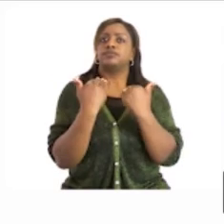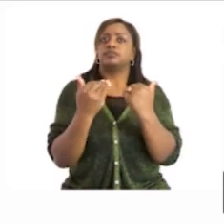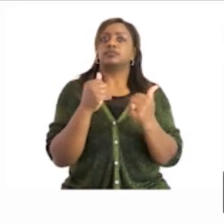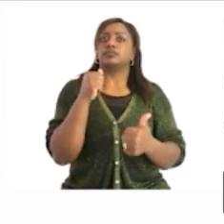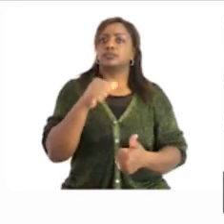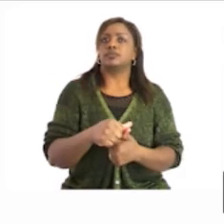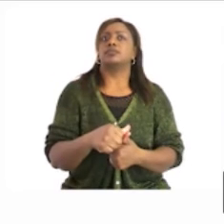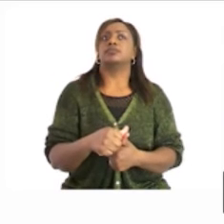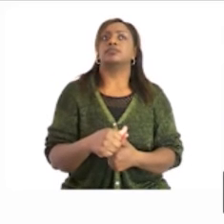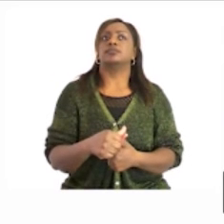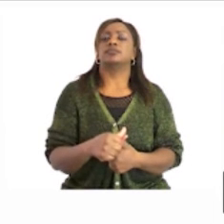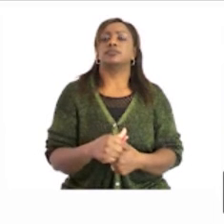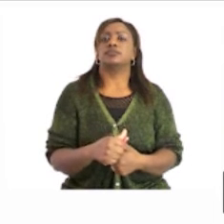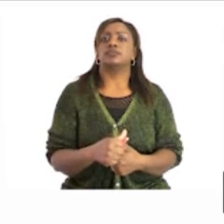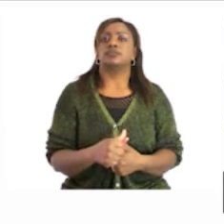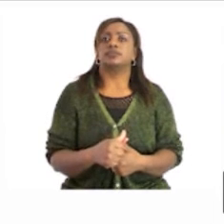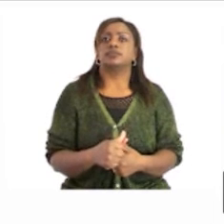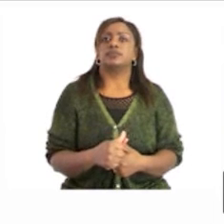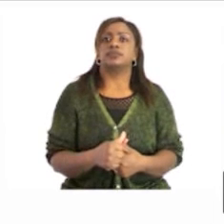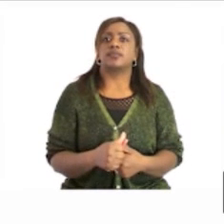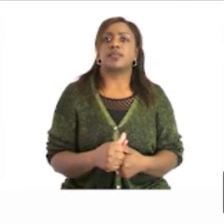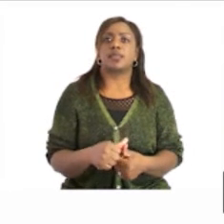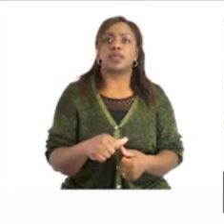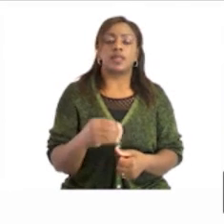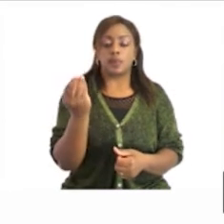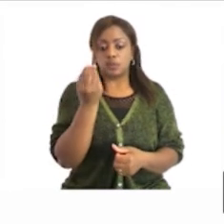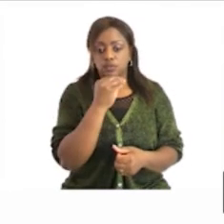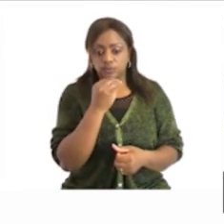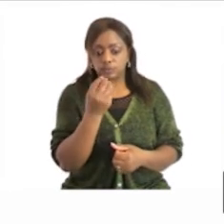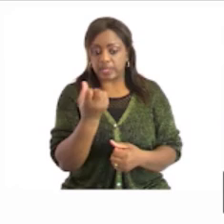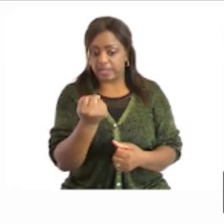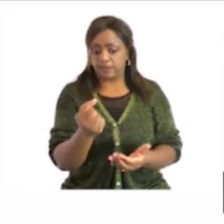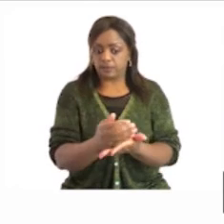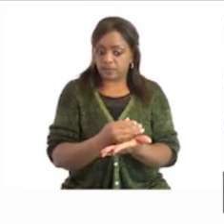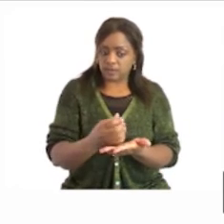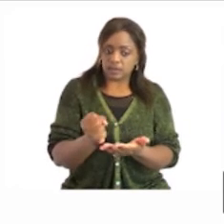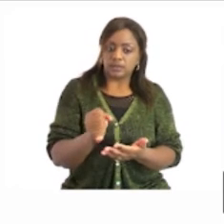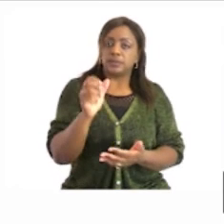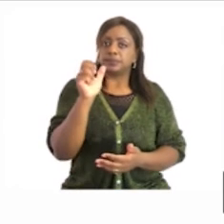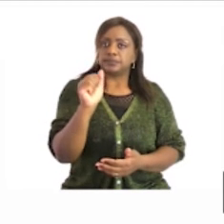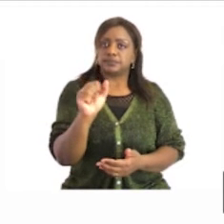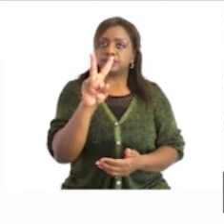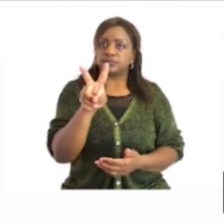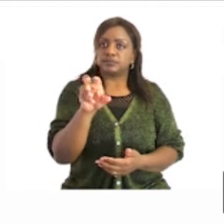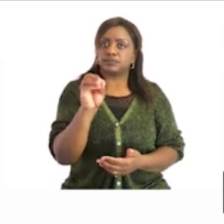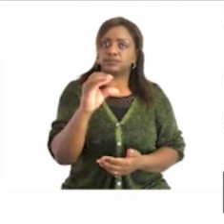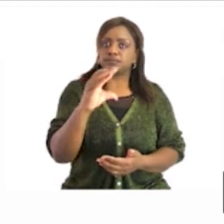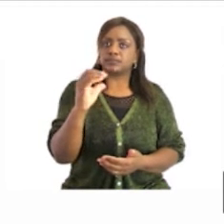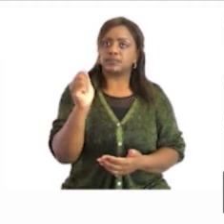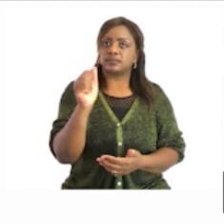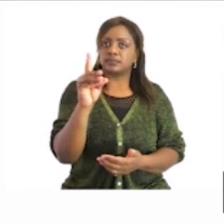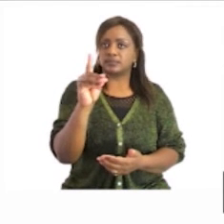health issues. Foods containing healthy fats will be something like avocados, salmon, sunflower seeds,